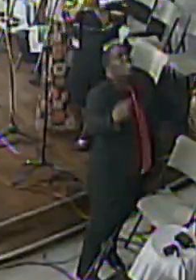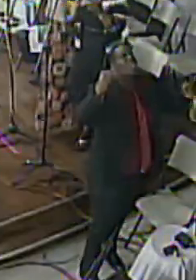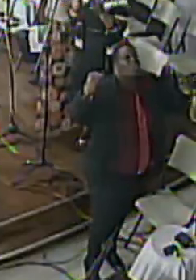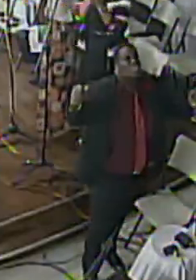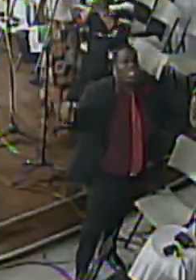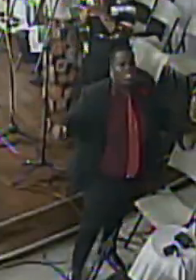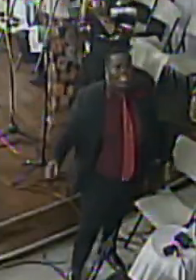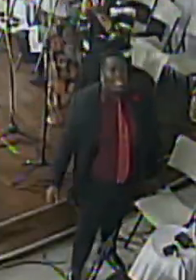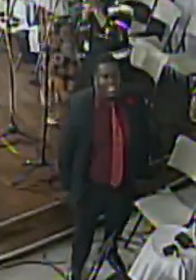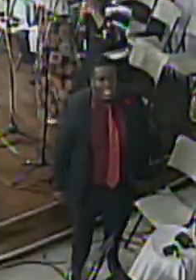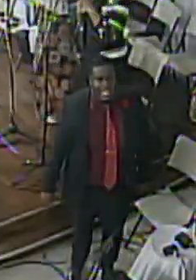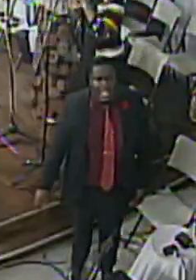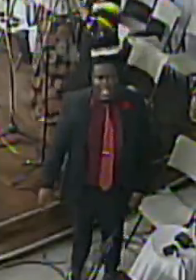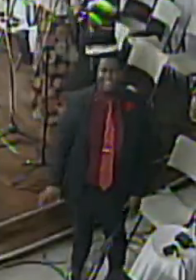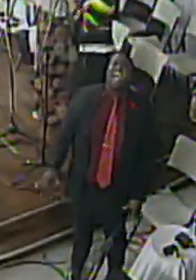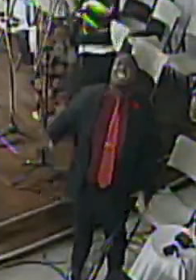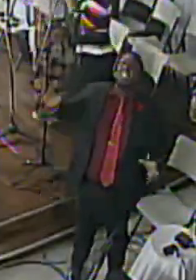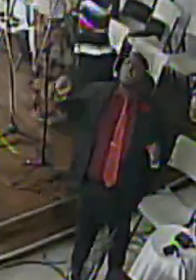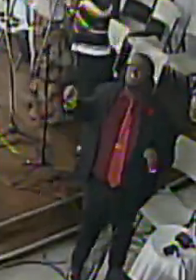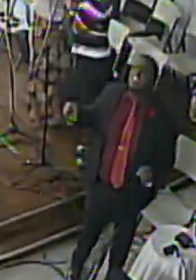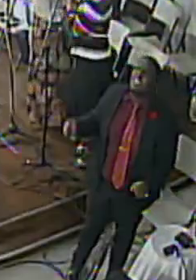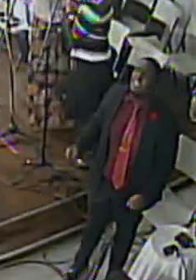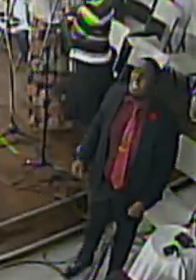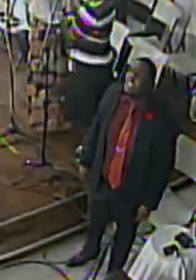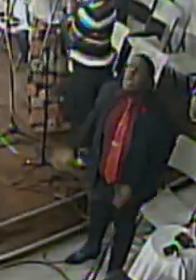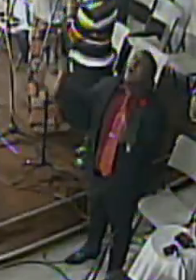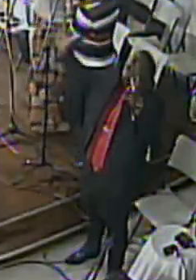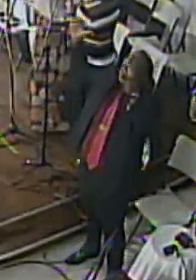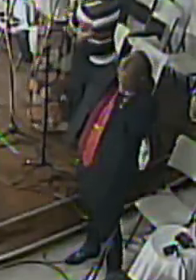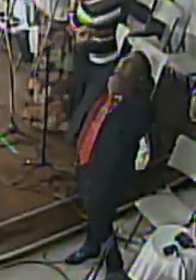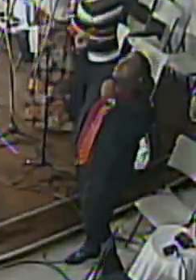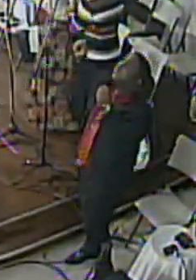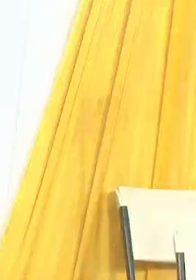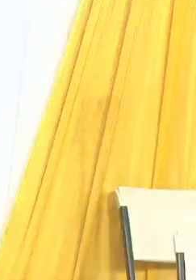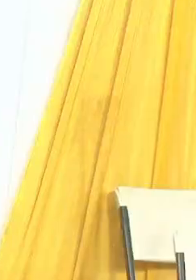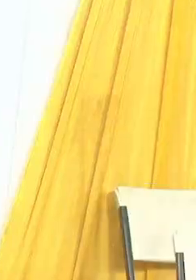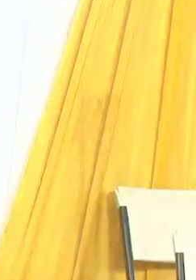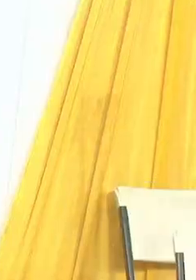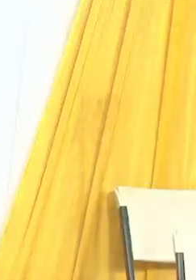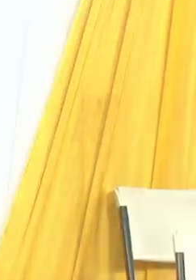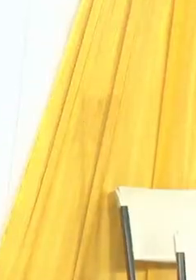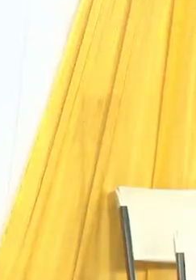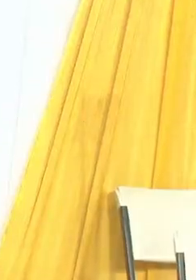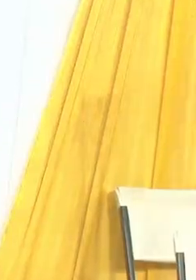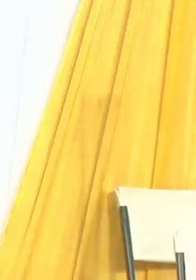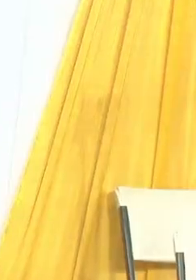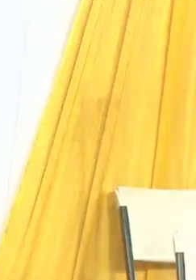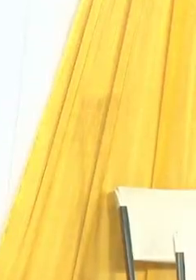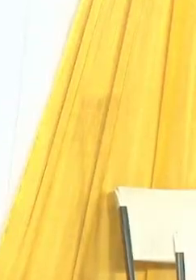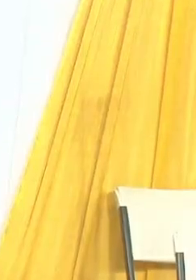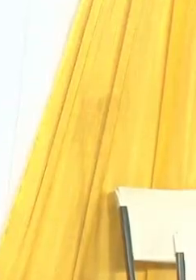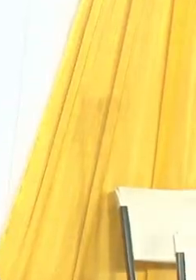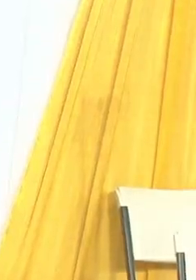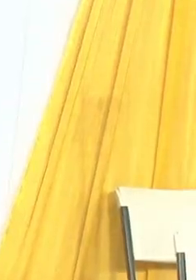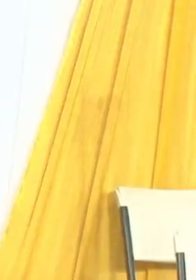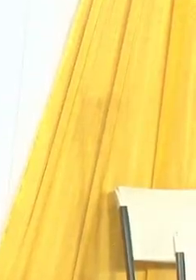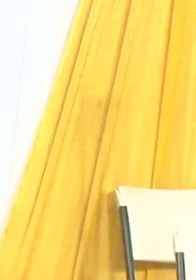Back up. Back up. Back up. Satan.